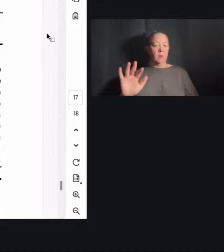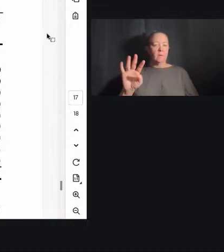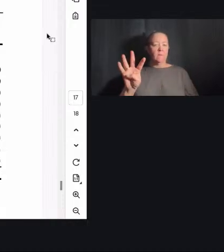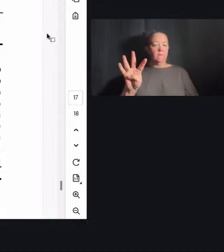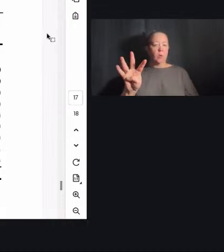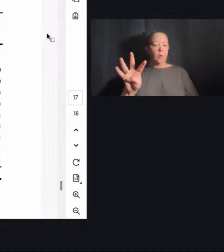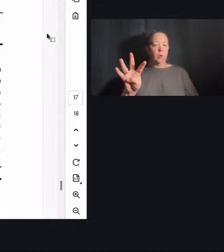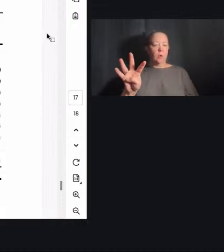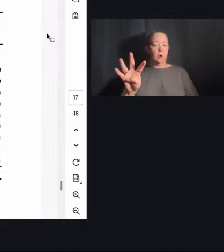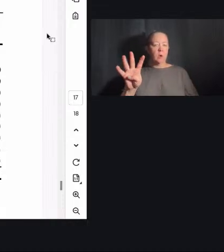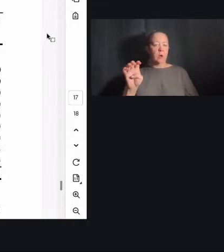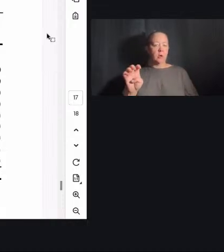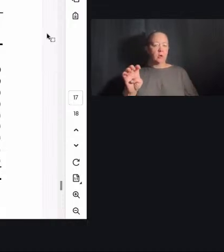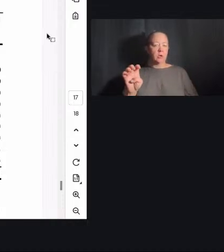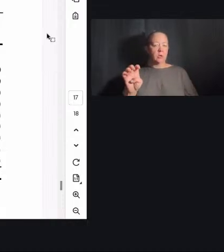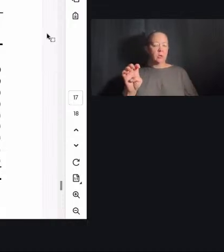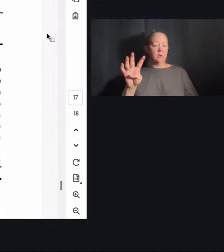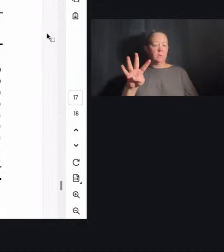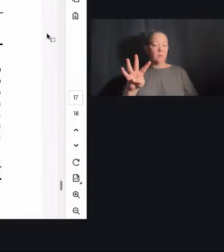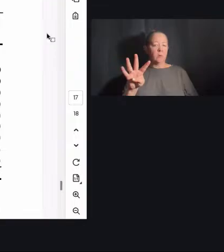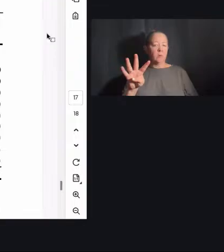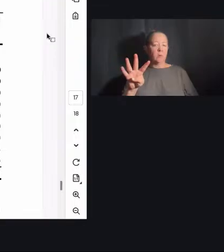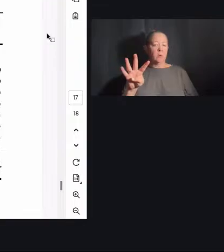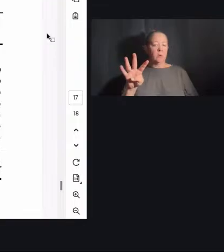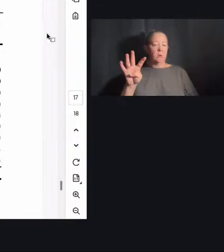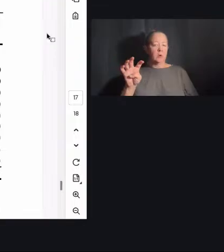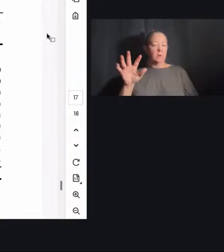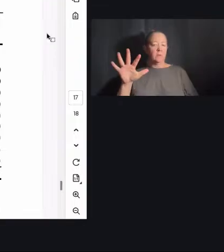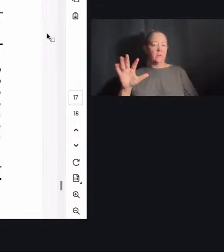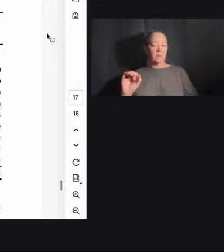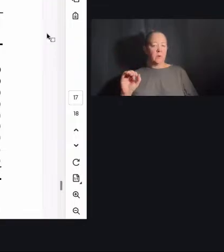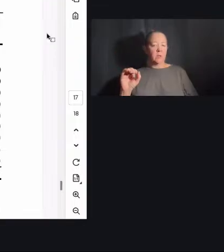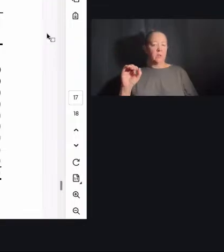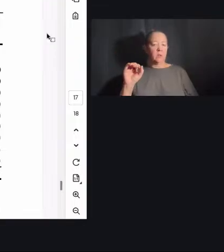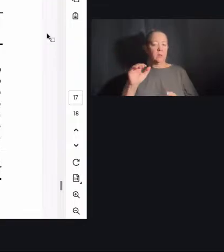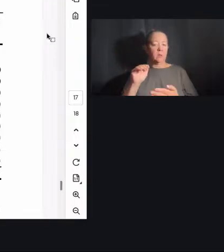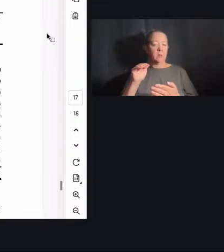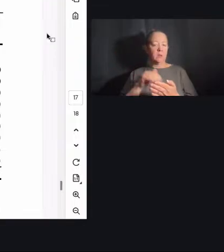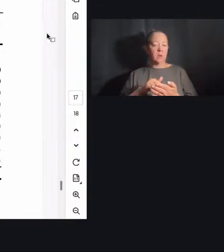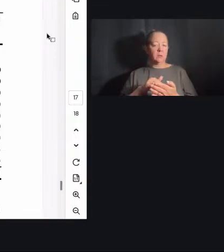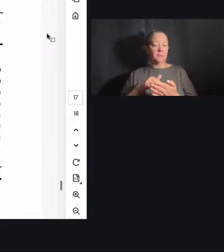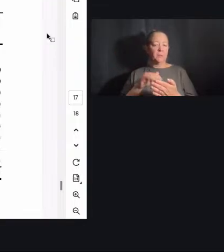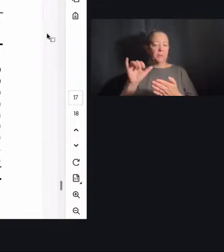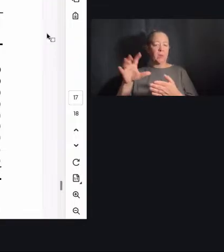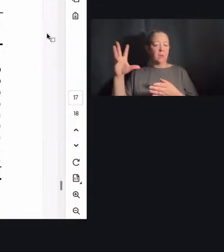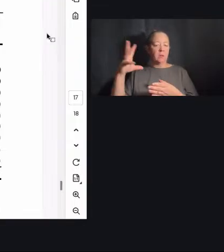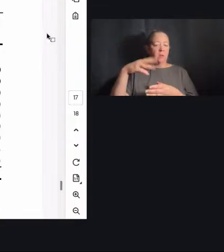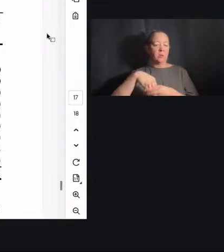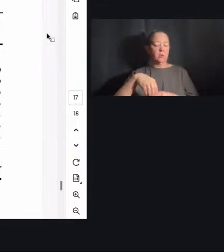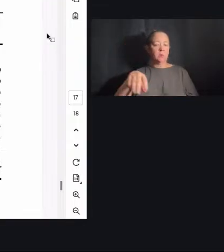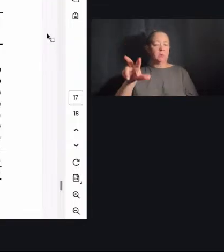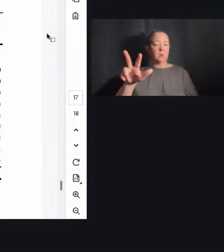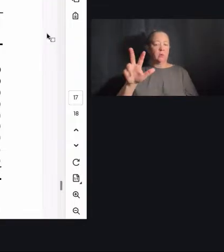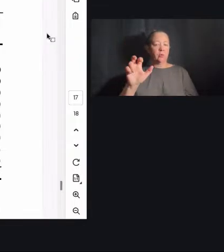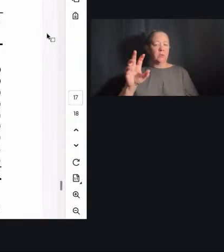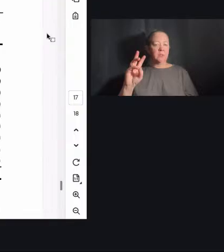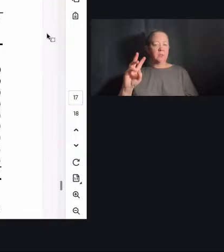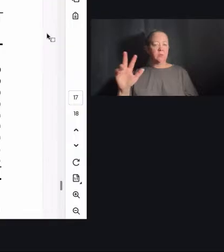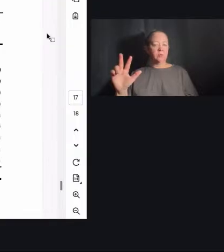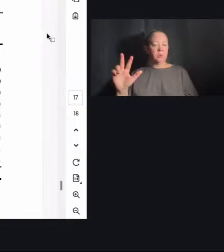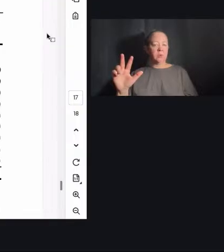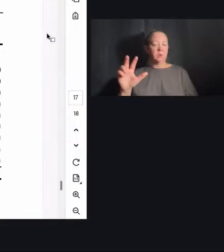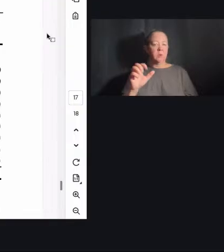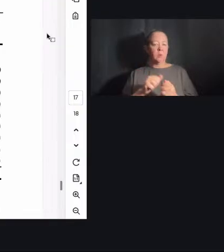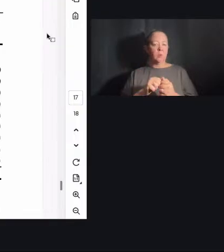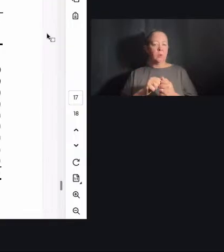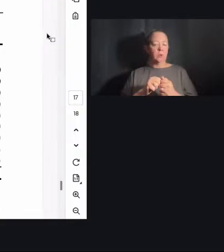450,000 of HUR. That includes this 363 plus a little bit left over, and we're going to spend some more. But the